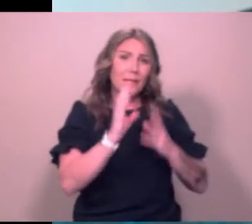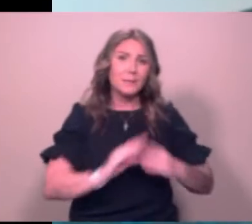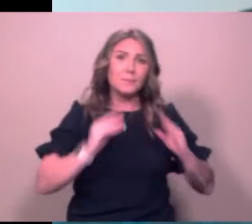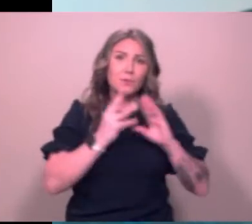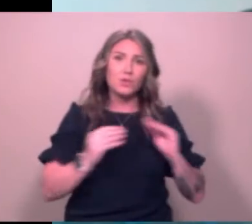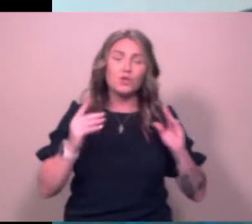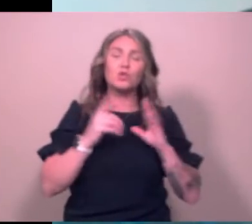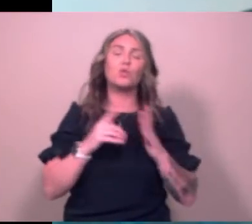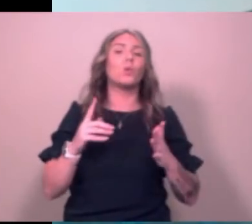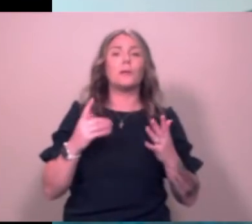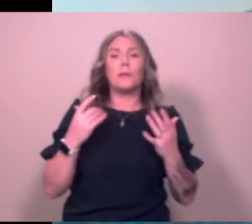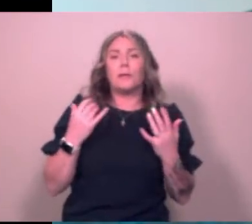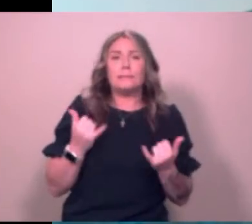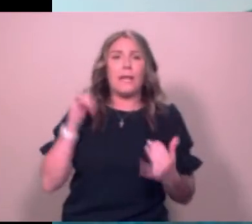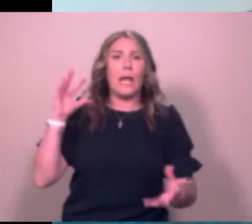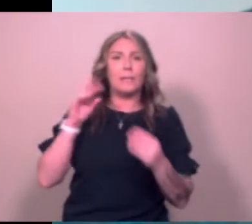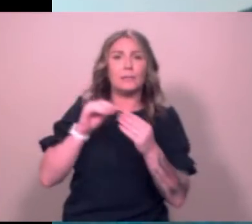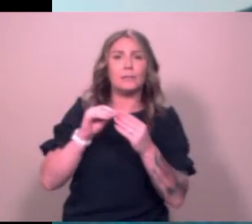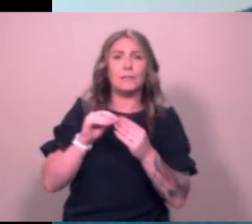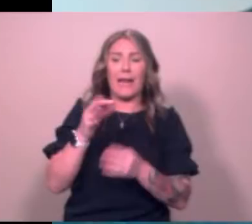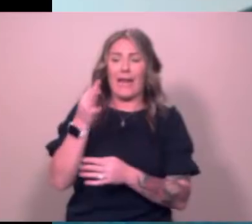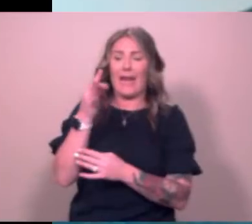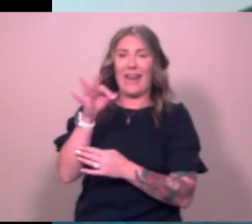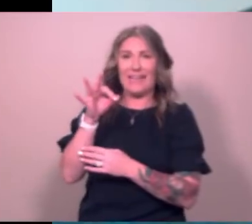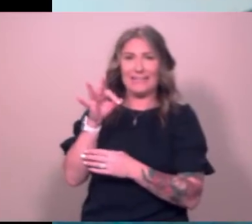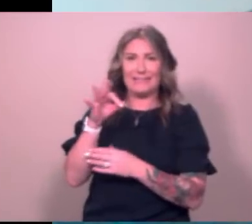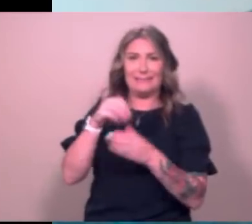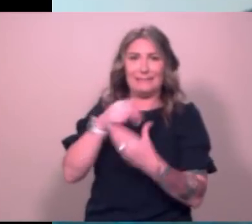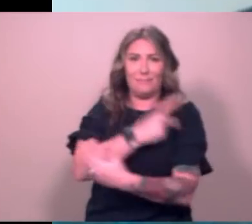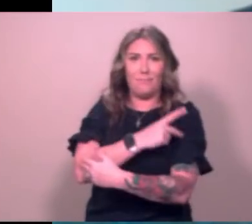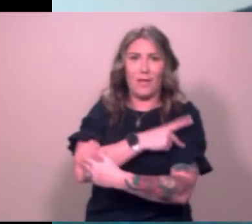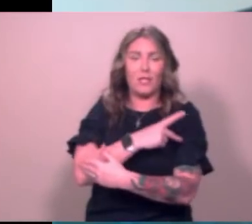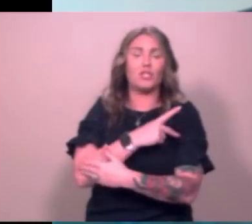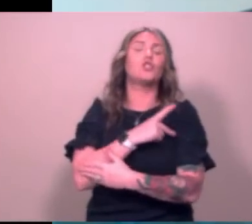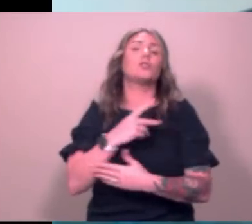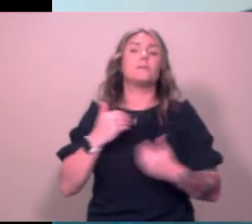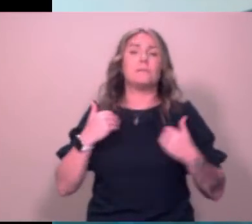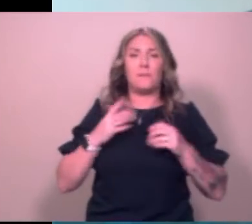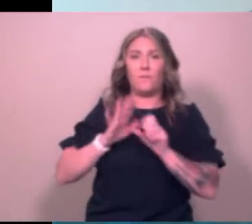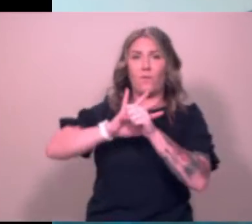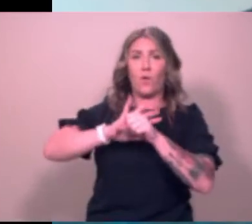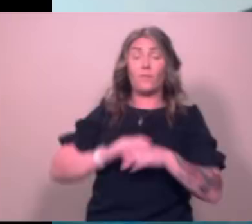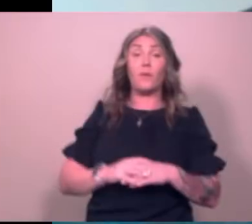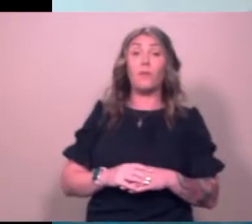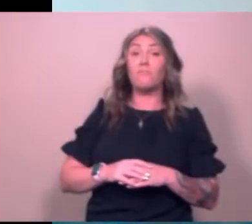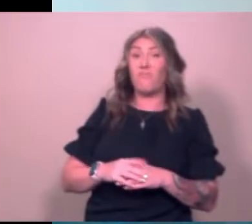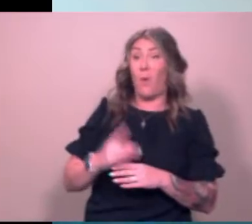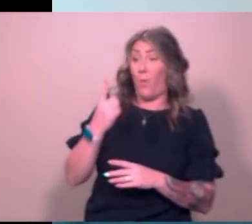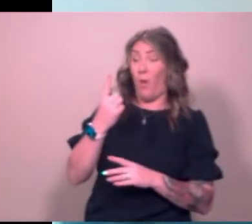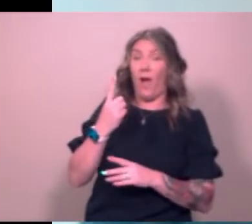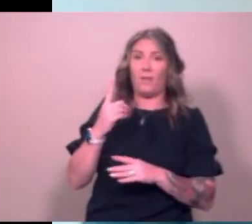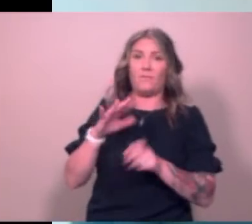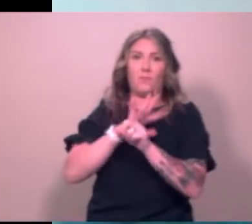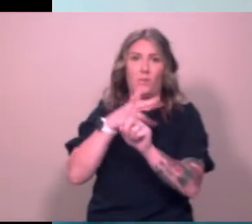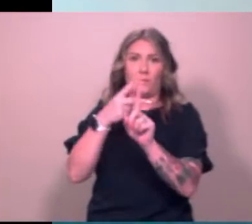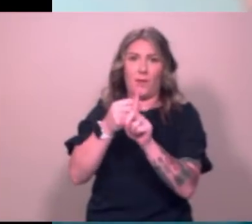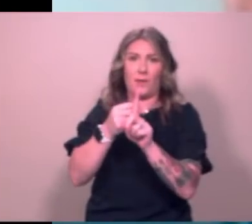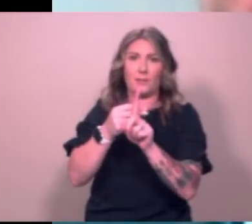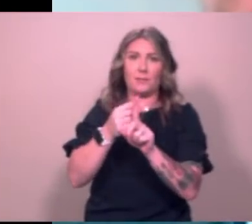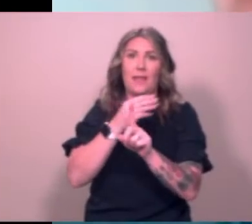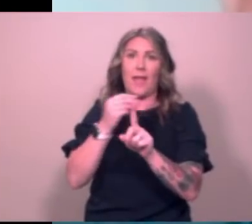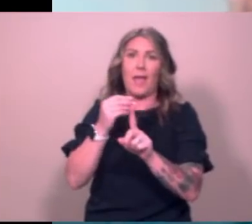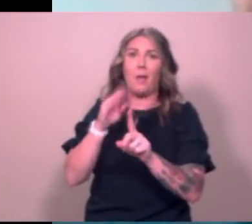have today total 19 inpatients with COVID. Of them, only 1 is fully vaccinated and